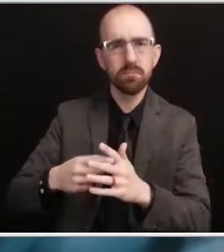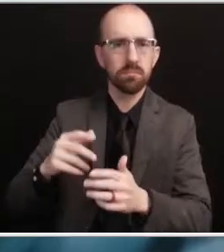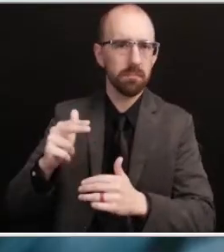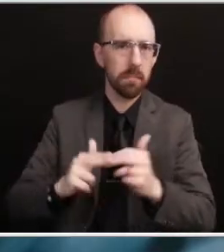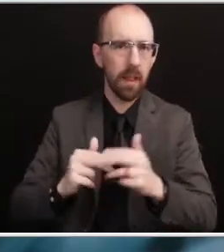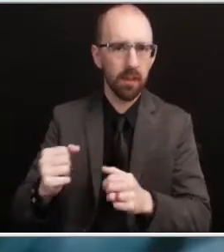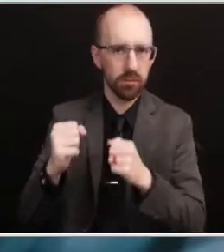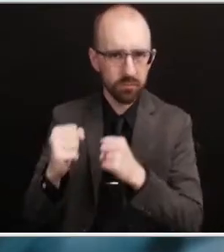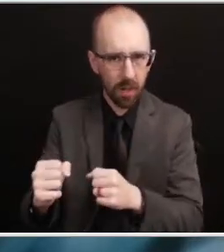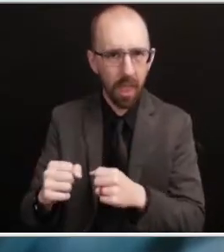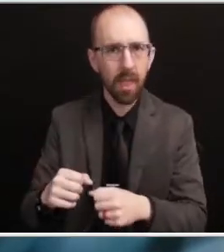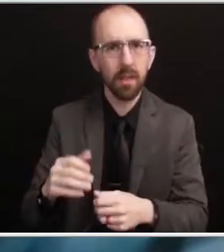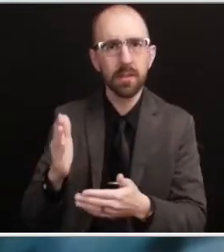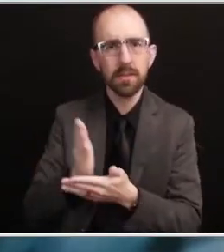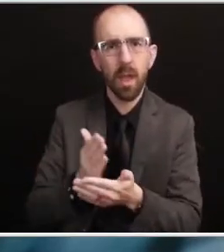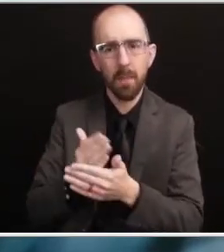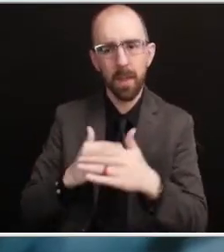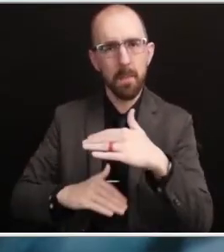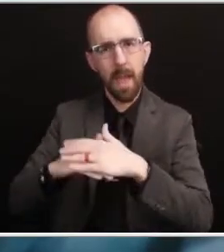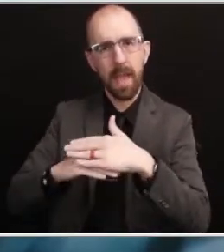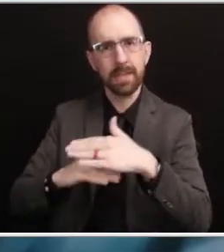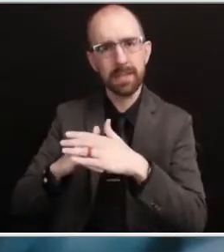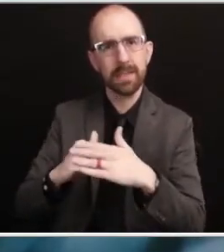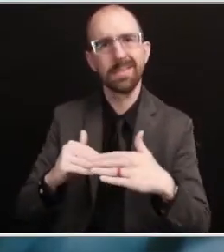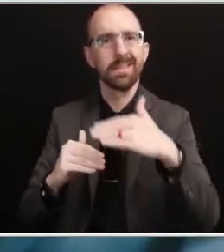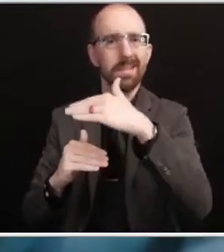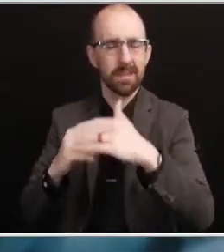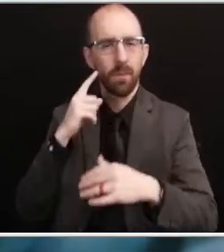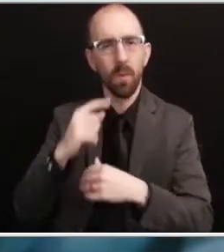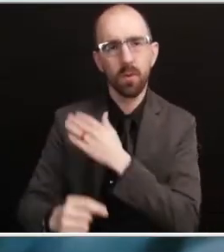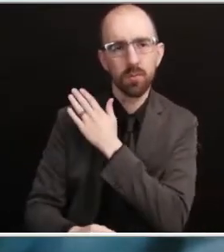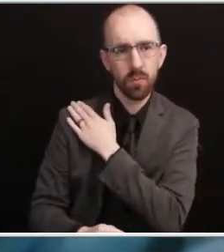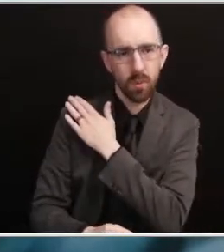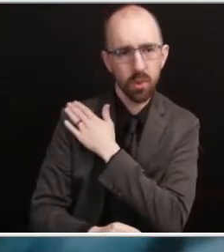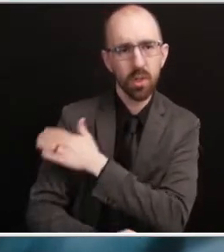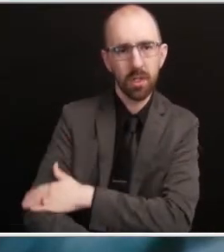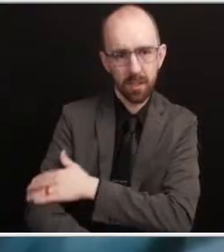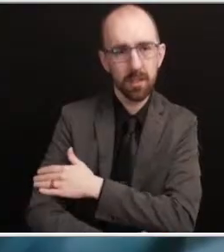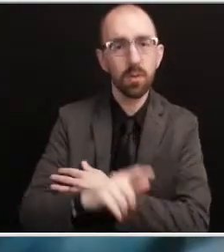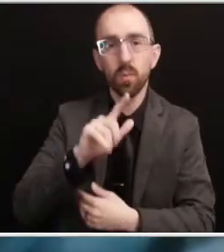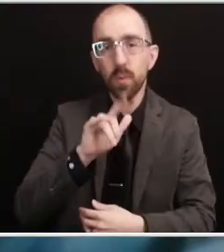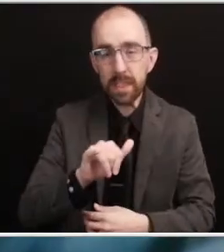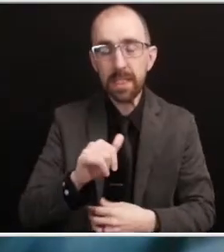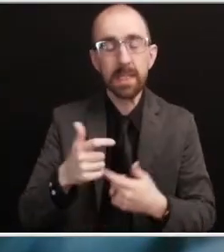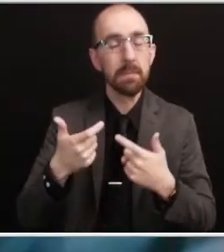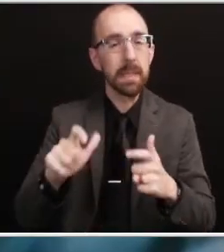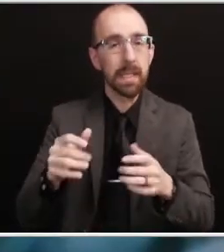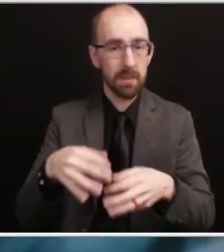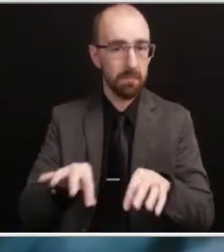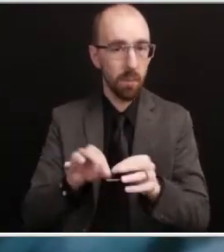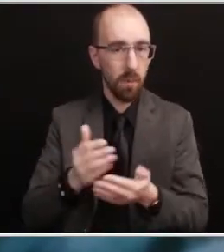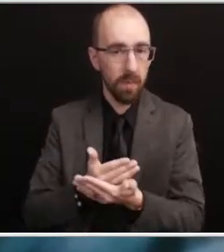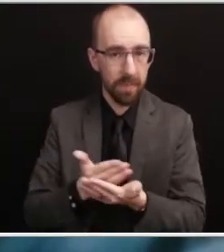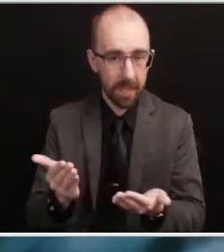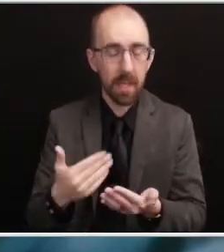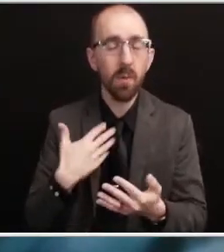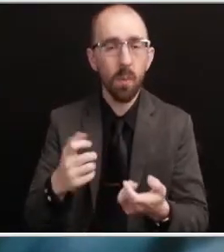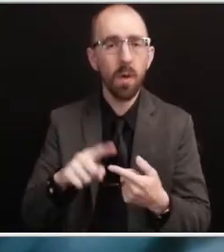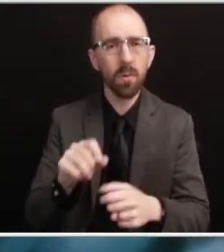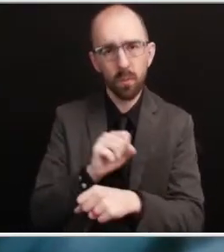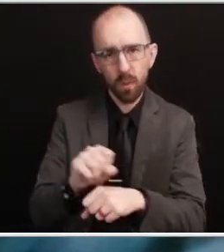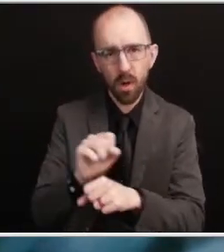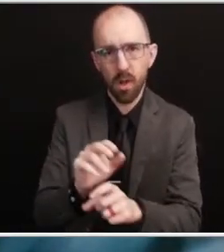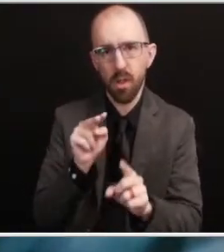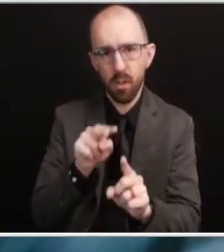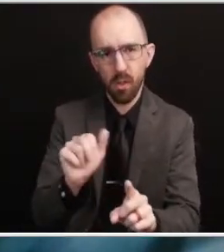to work on some capacity building for their shoulder and scap. And really, the other big important thing is we want to work and look